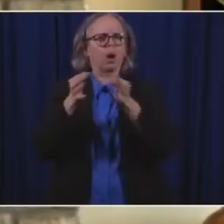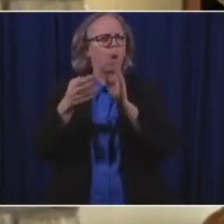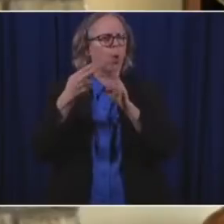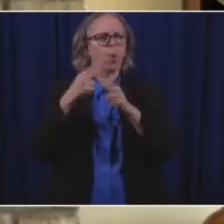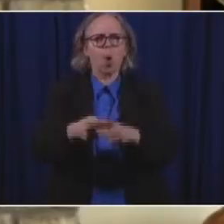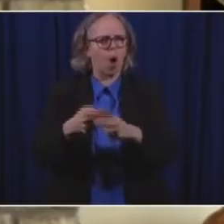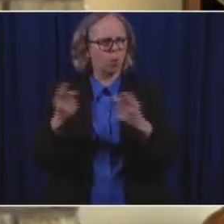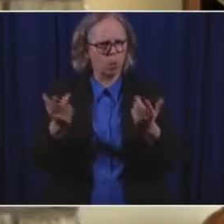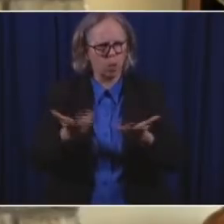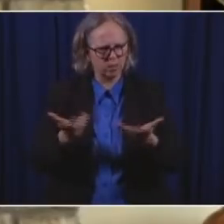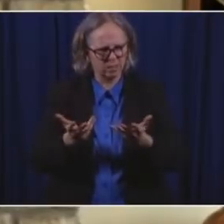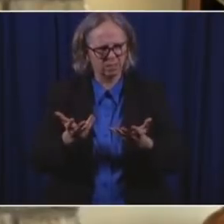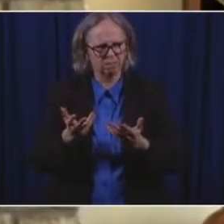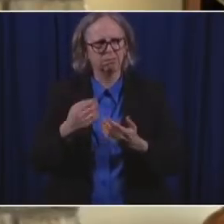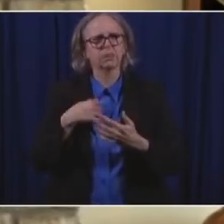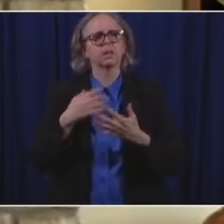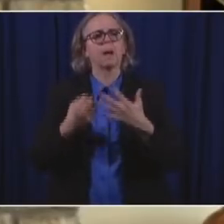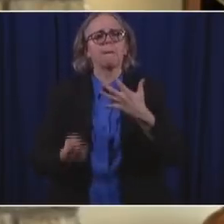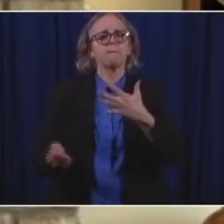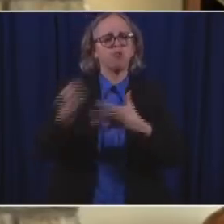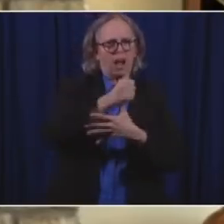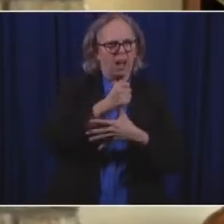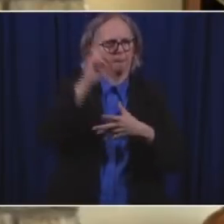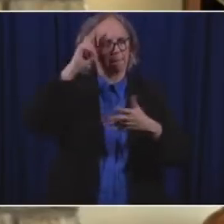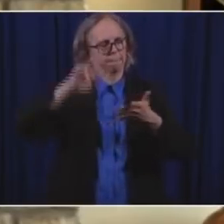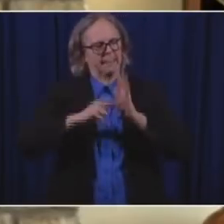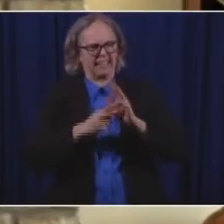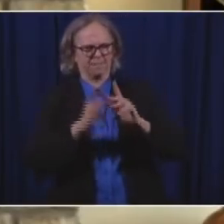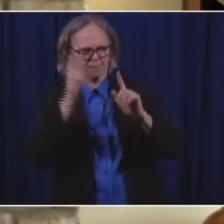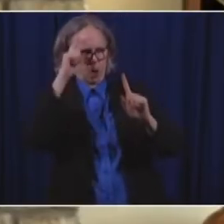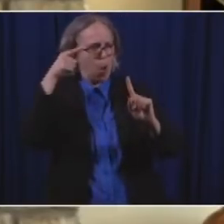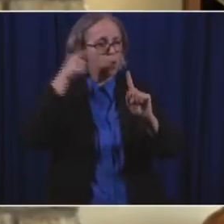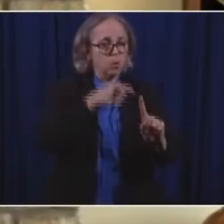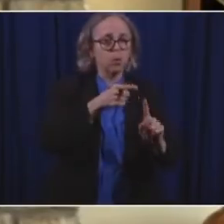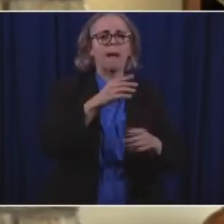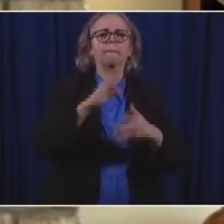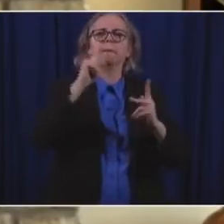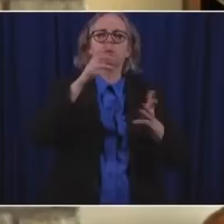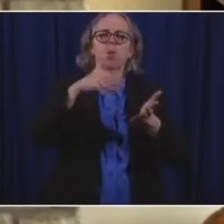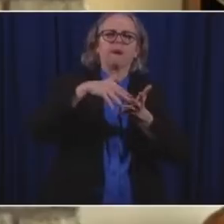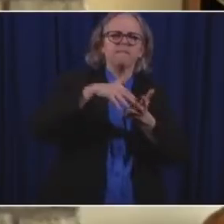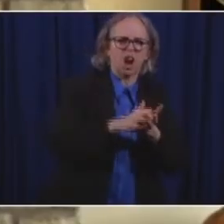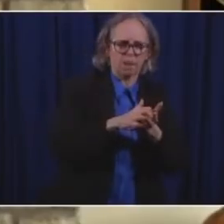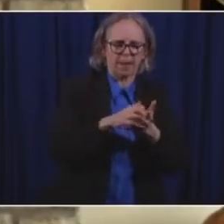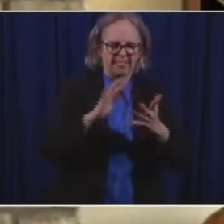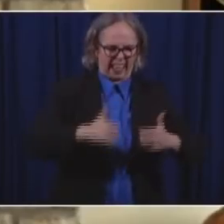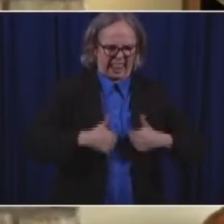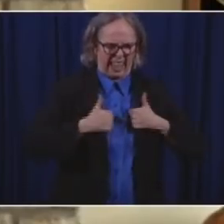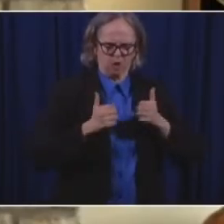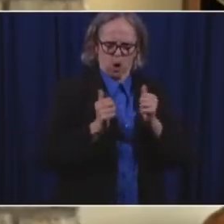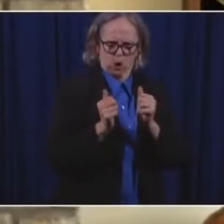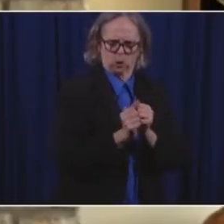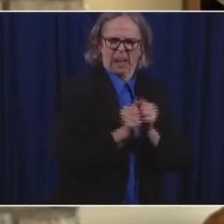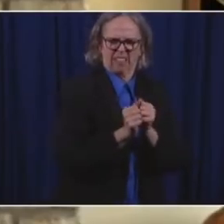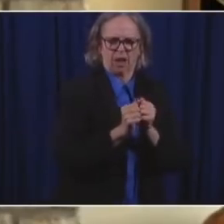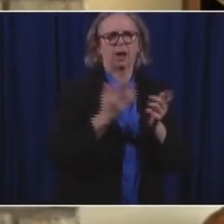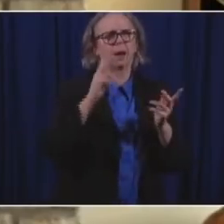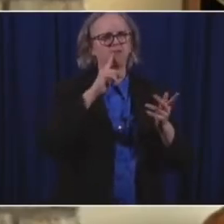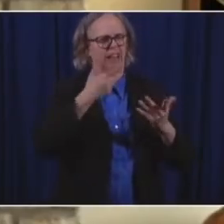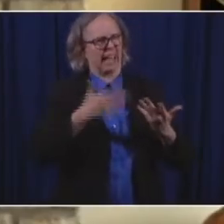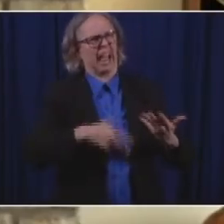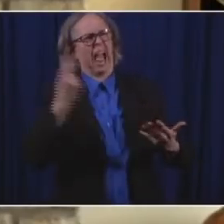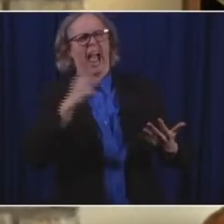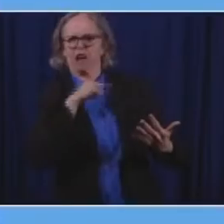we will prioritize vulnerable individuals who live together in close proximity and those who care for them.